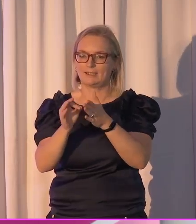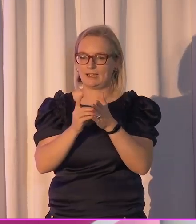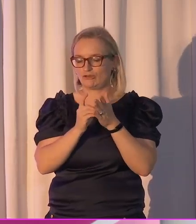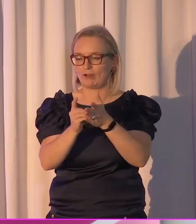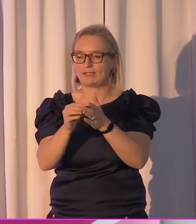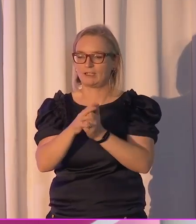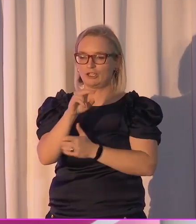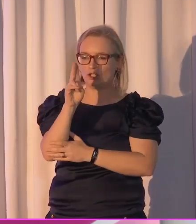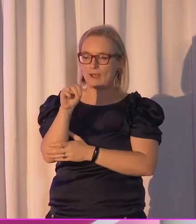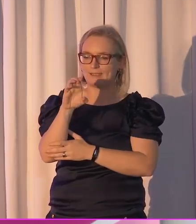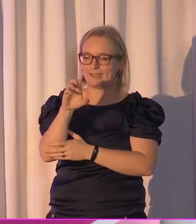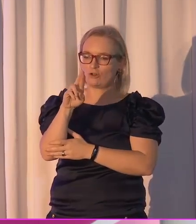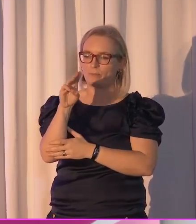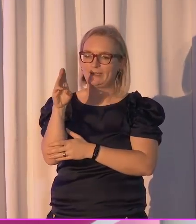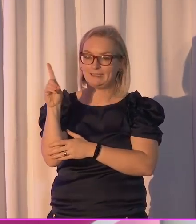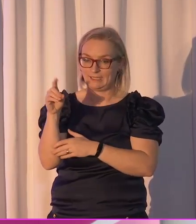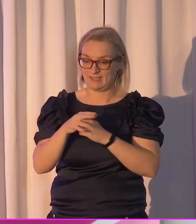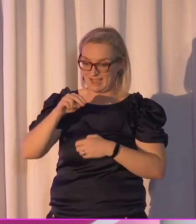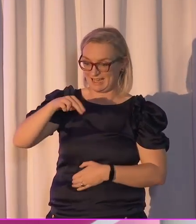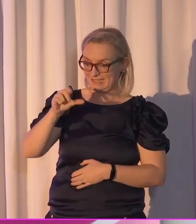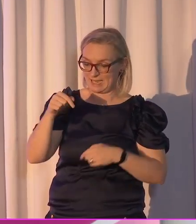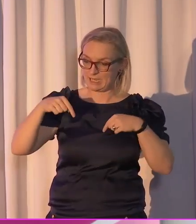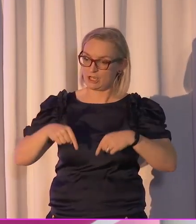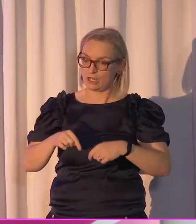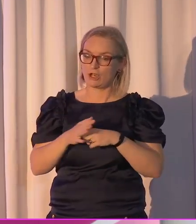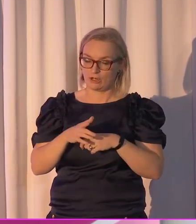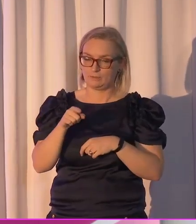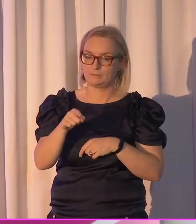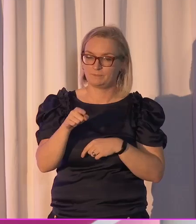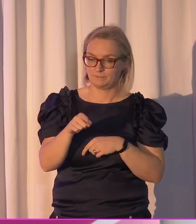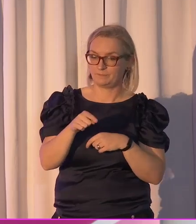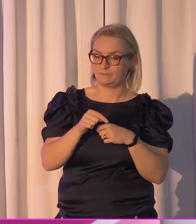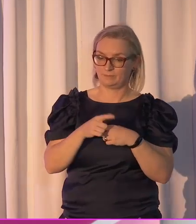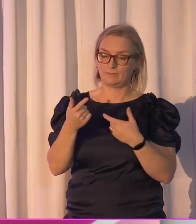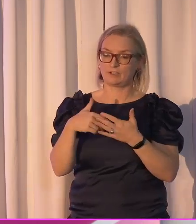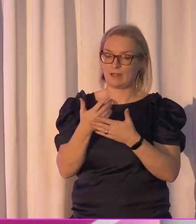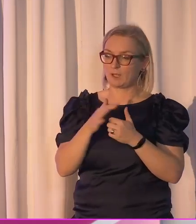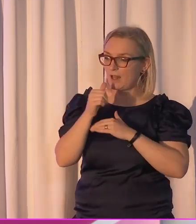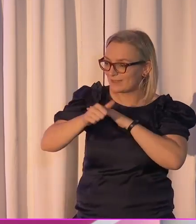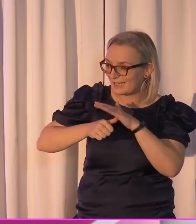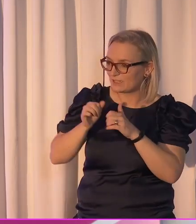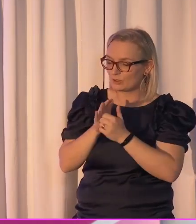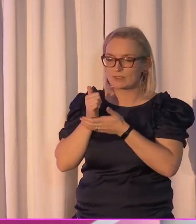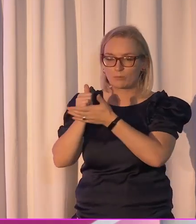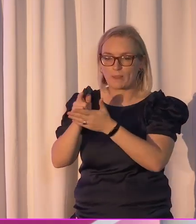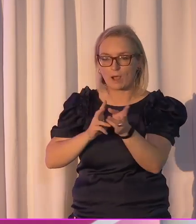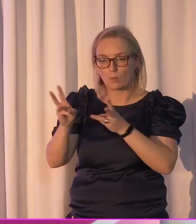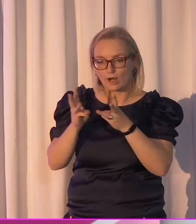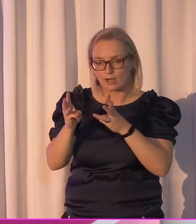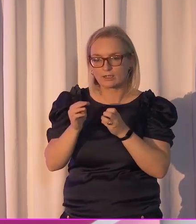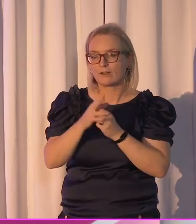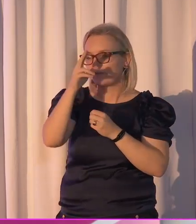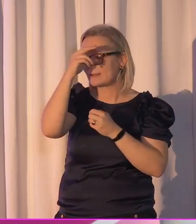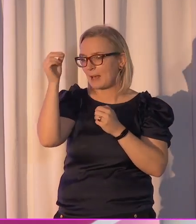UNCRPD. The NDA brings particular skills and experience to support this work, including through our